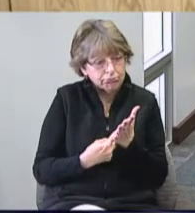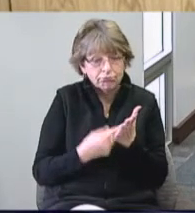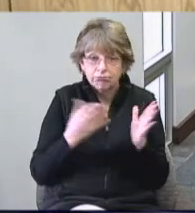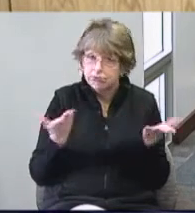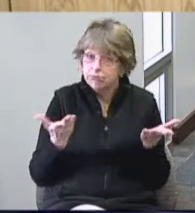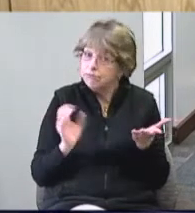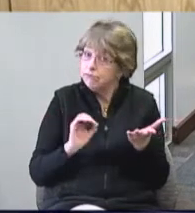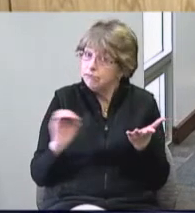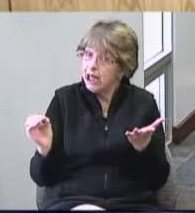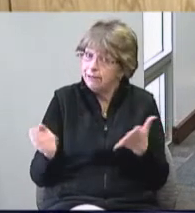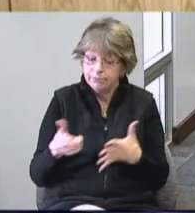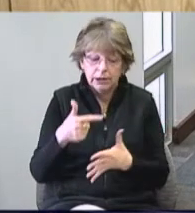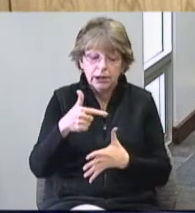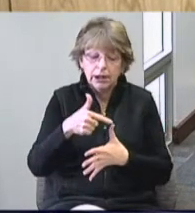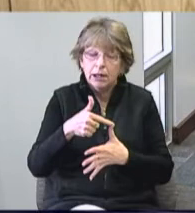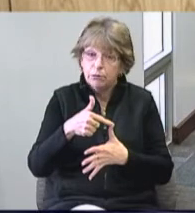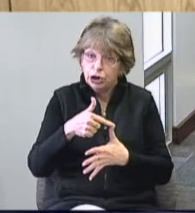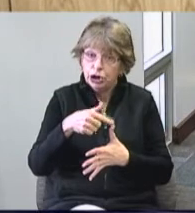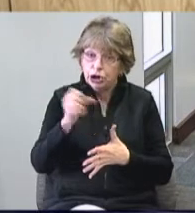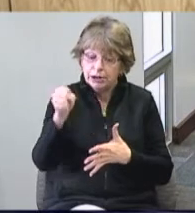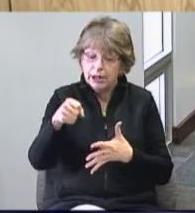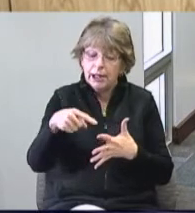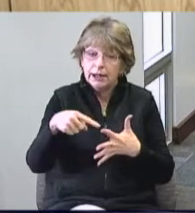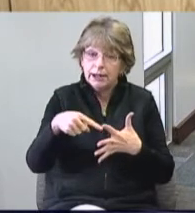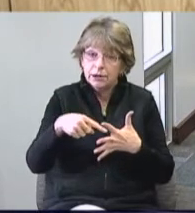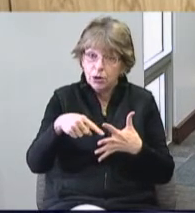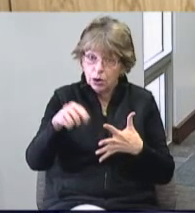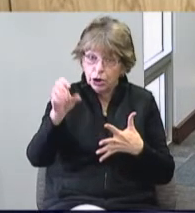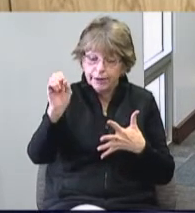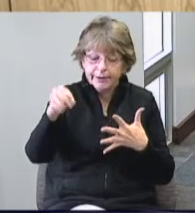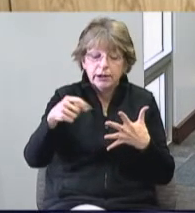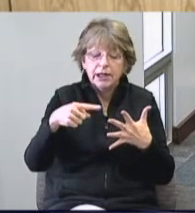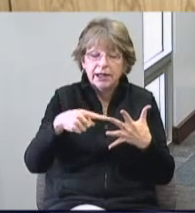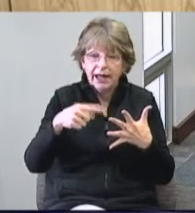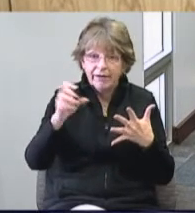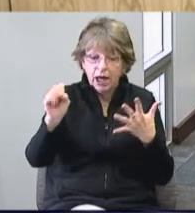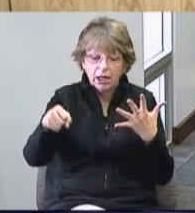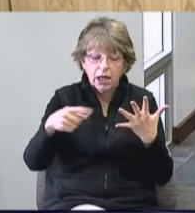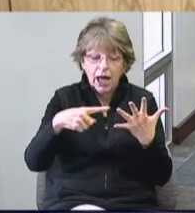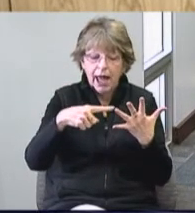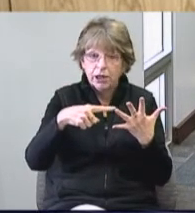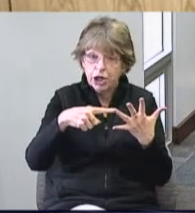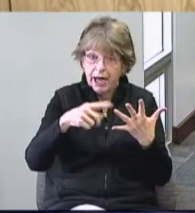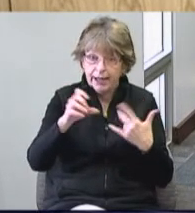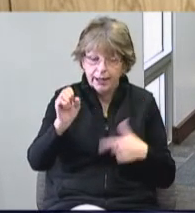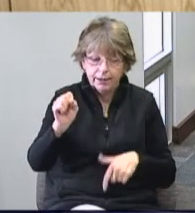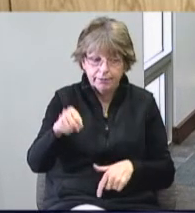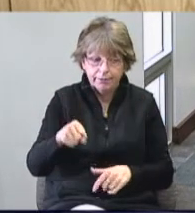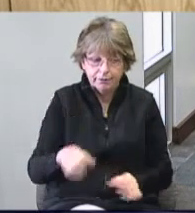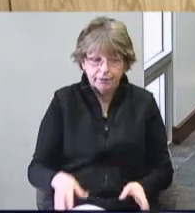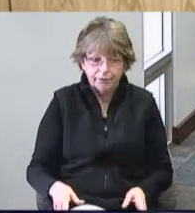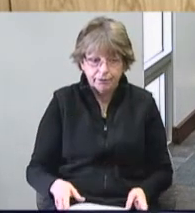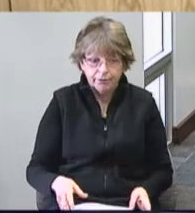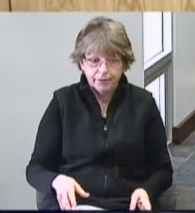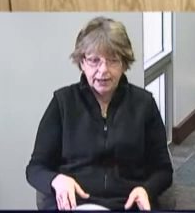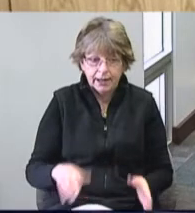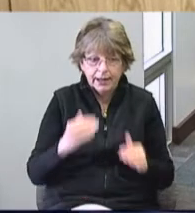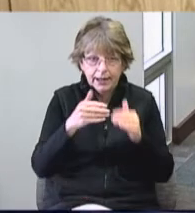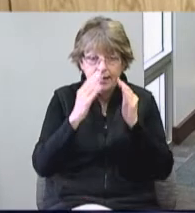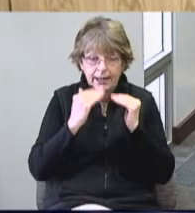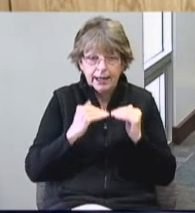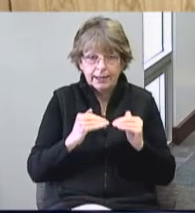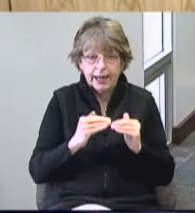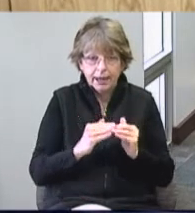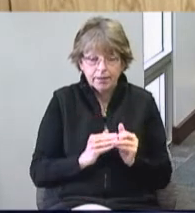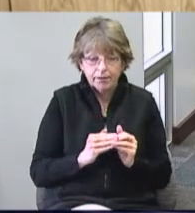Hearing none, would the clerk please call the roll? Bush, Yes. Soldner, Yes. Dave Line. Yes. Iris De Carvalho. Yes. Next item,